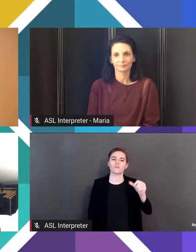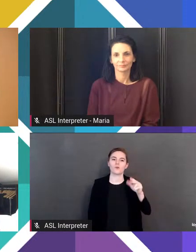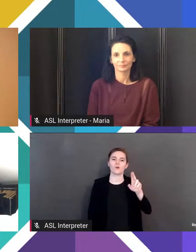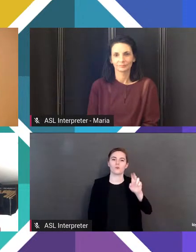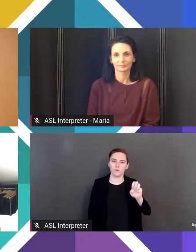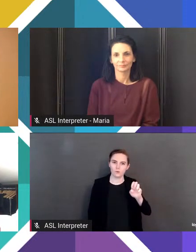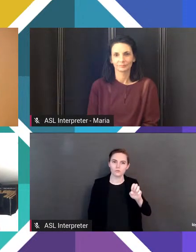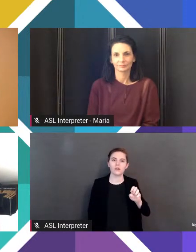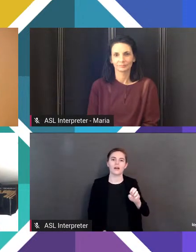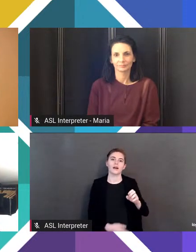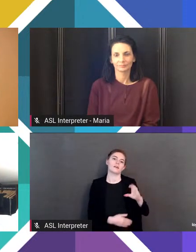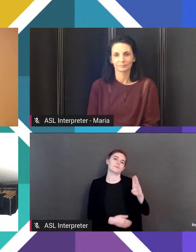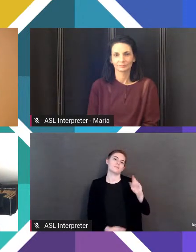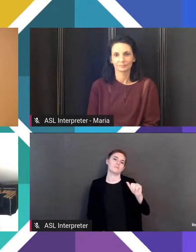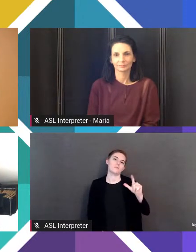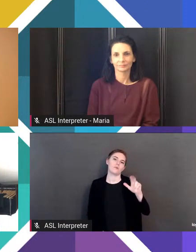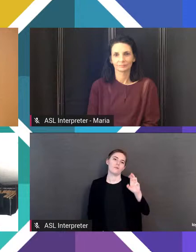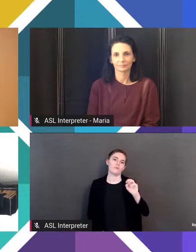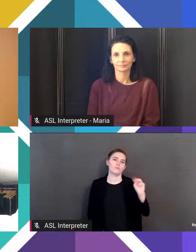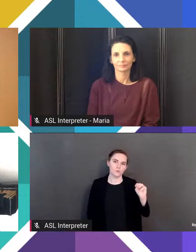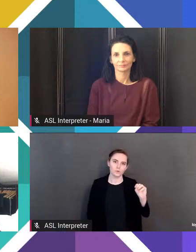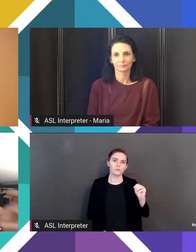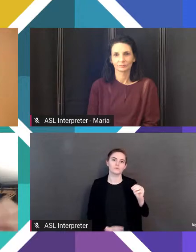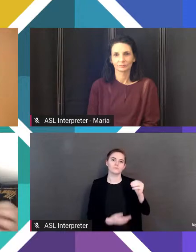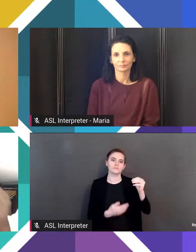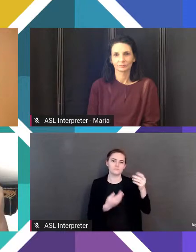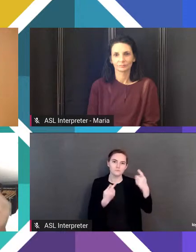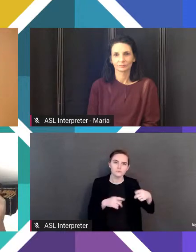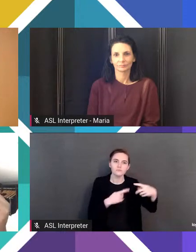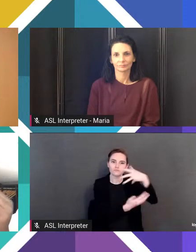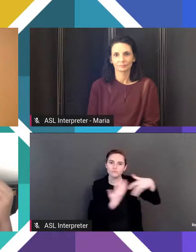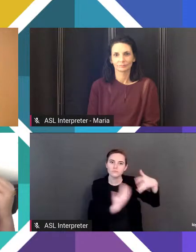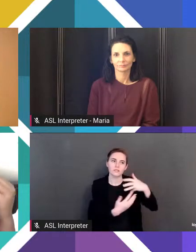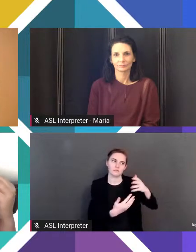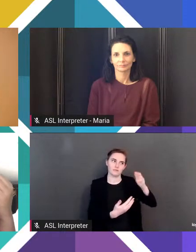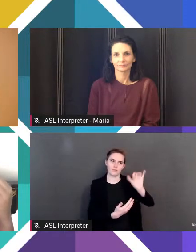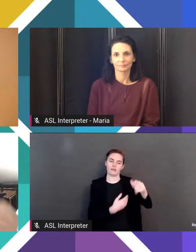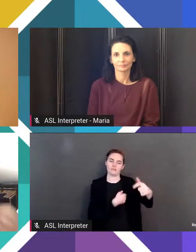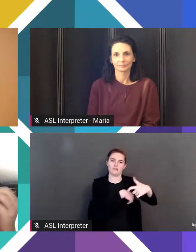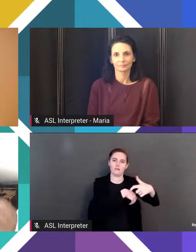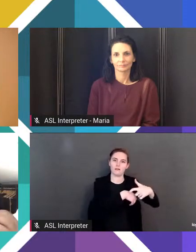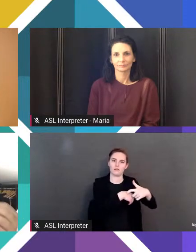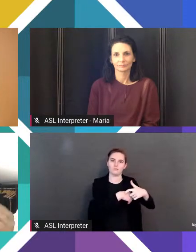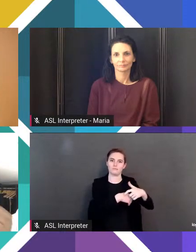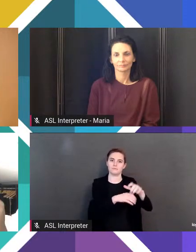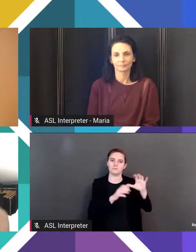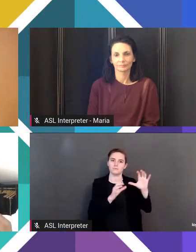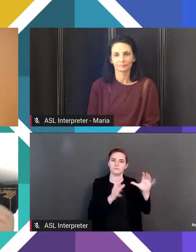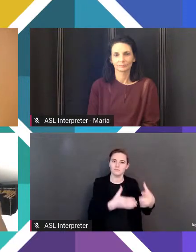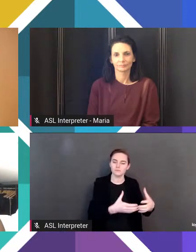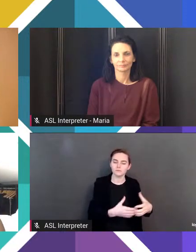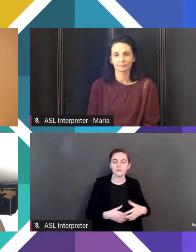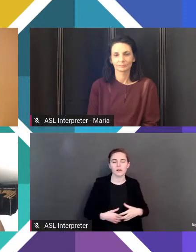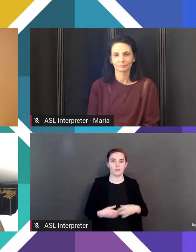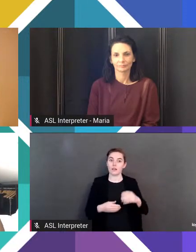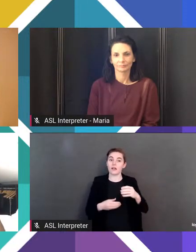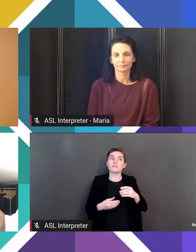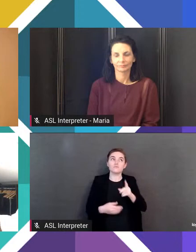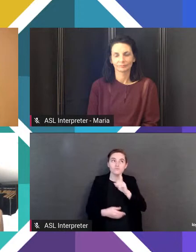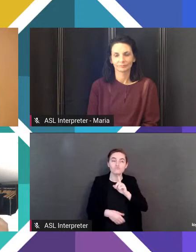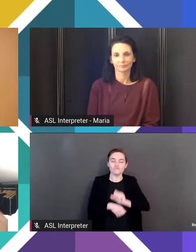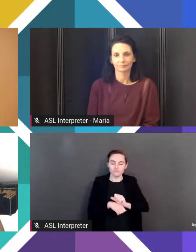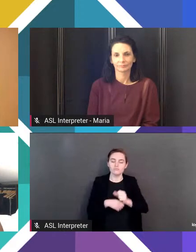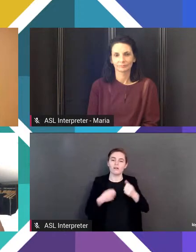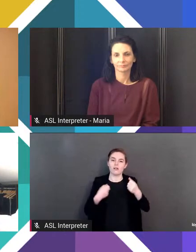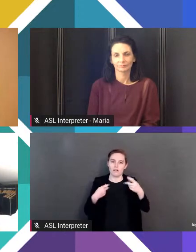1970s and 80s that was birthed out of that, which then like was allowing queer and trans people of color to